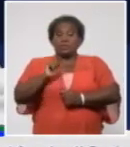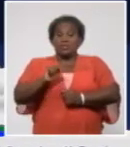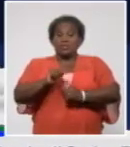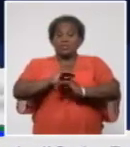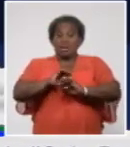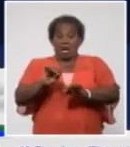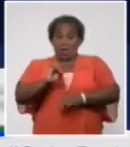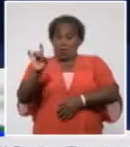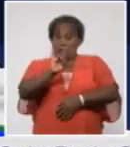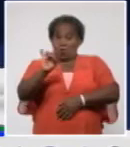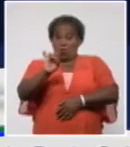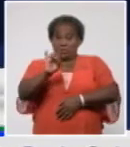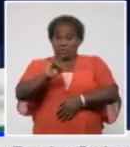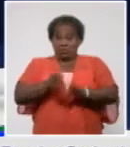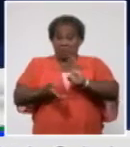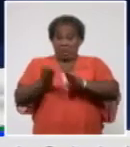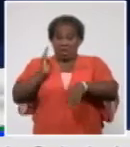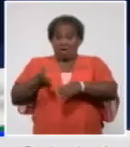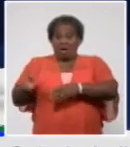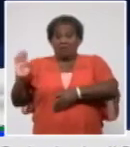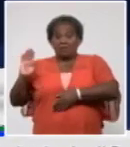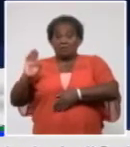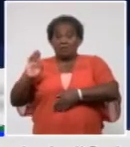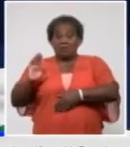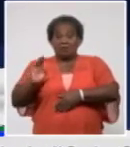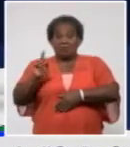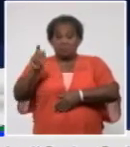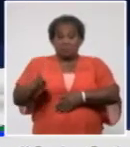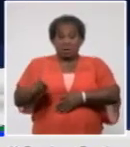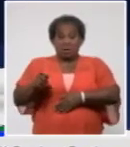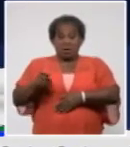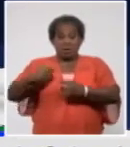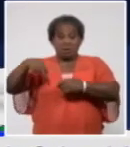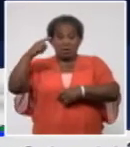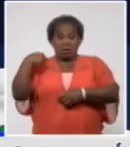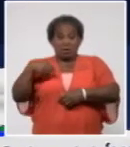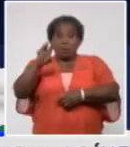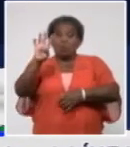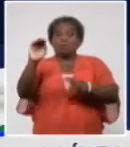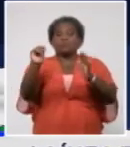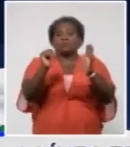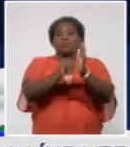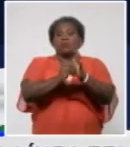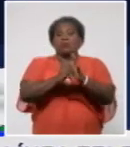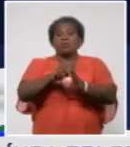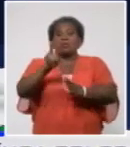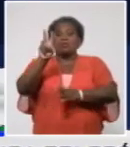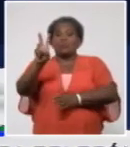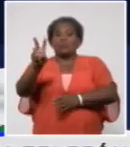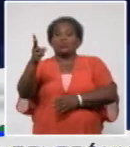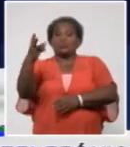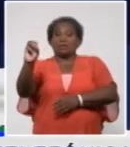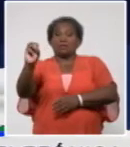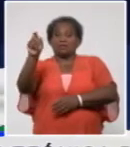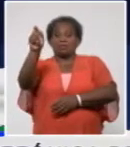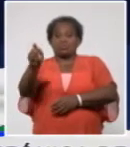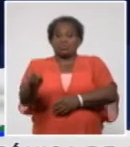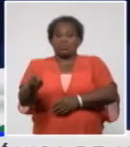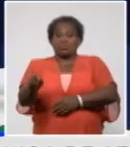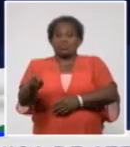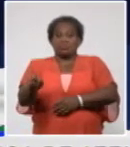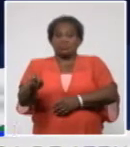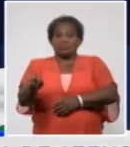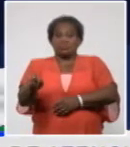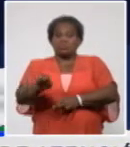is now in a critical state. And 1 patient from Holguín has evolved favorably and is now being